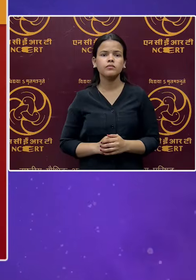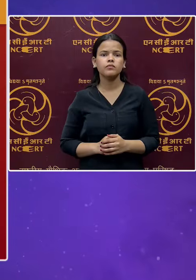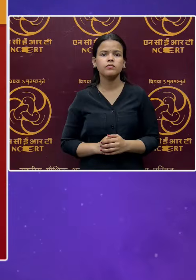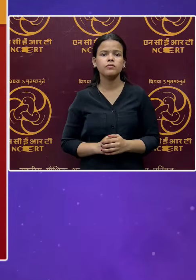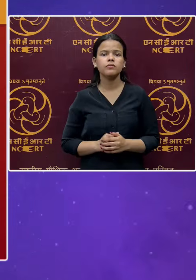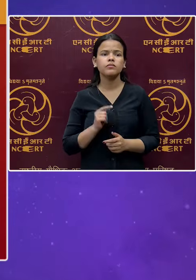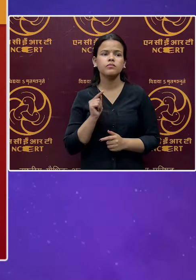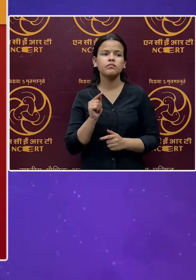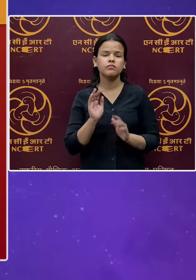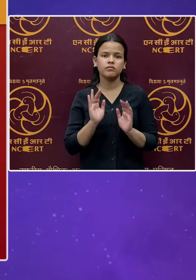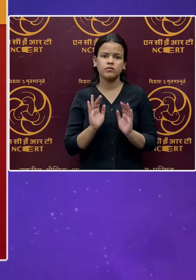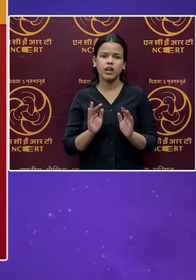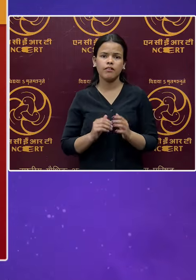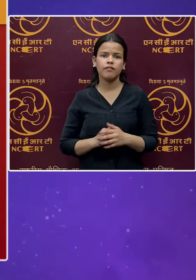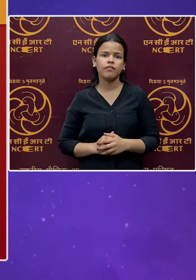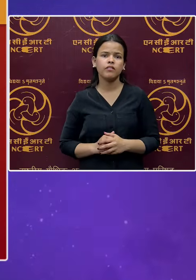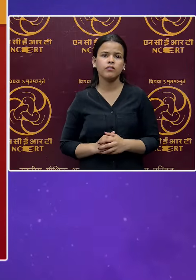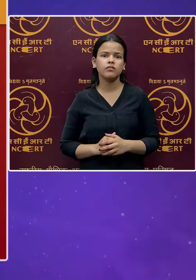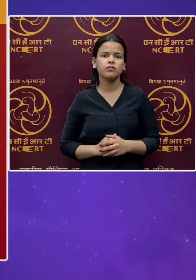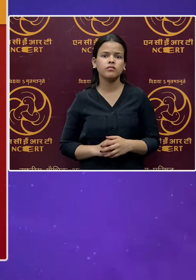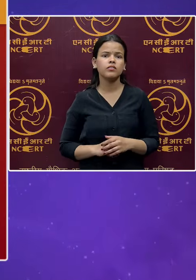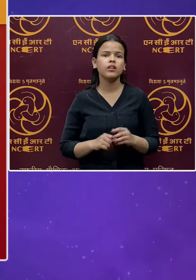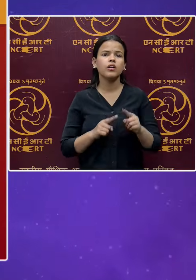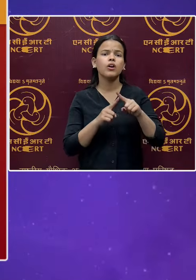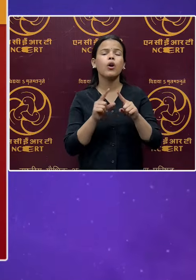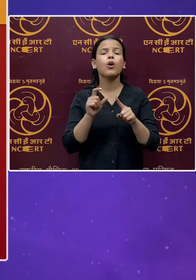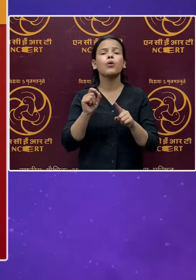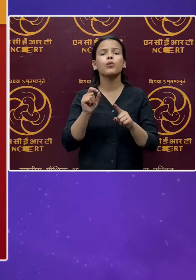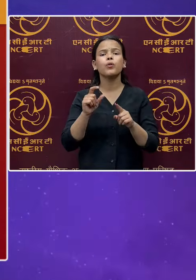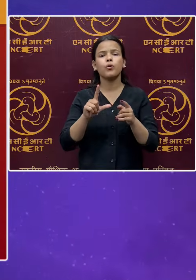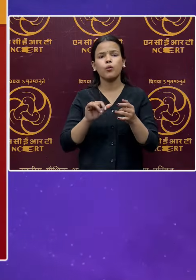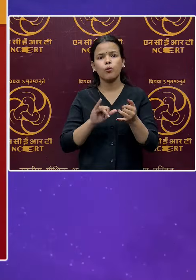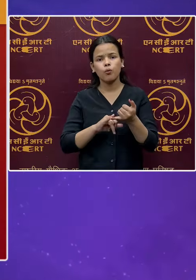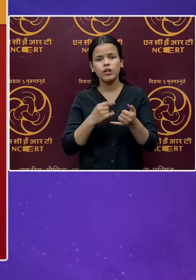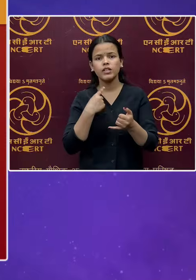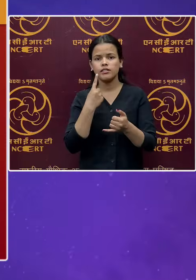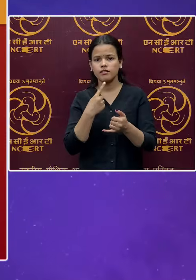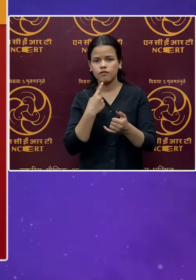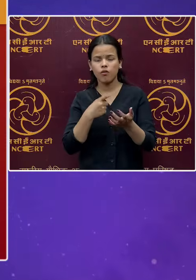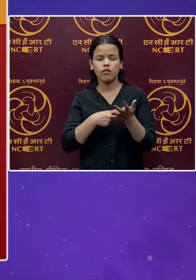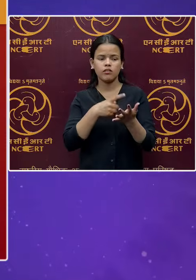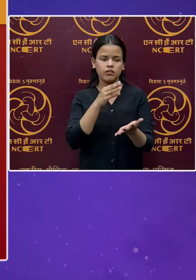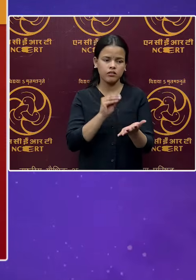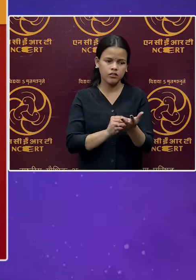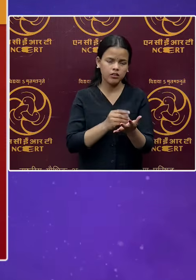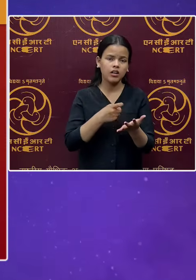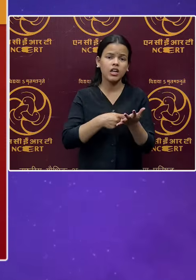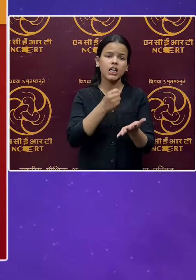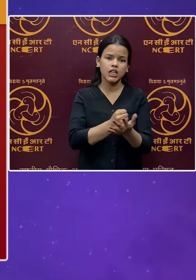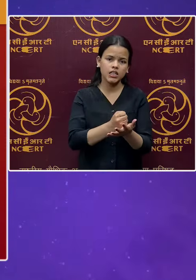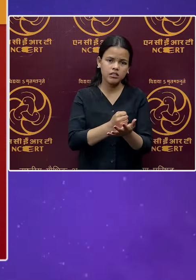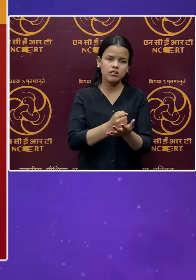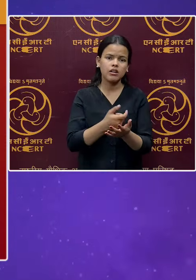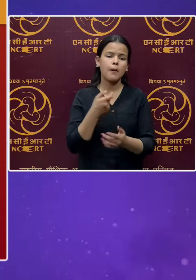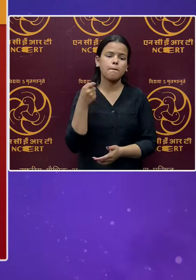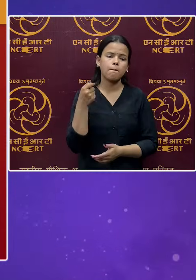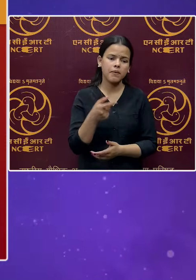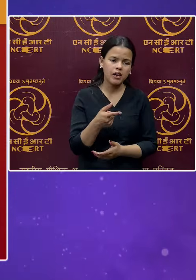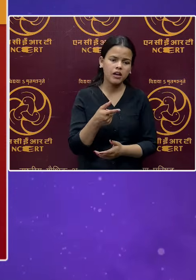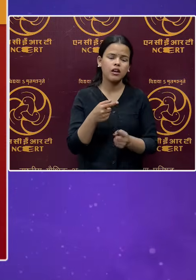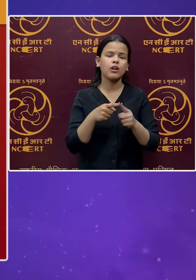also have tools for course registration, payments, tools for communication, and tools